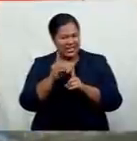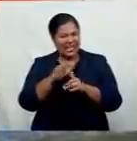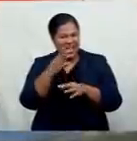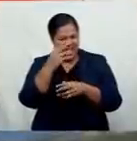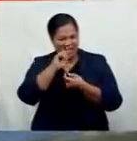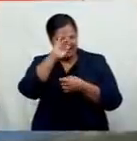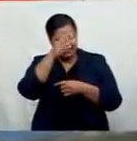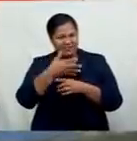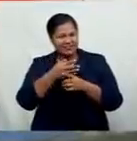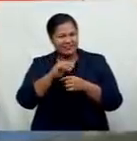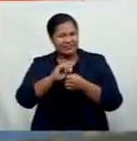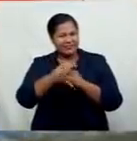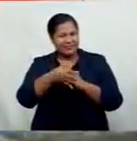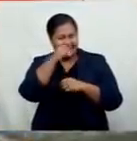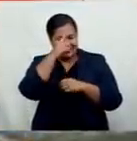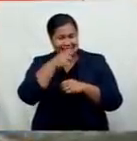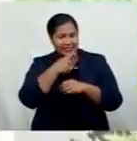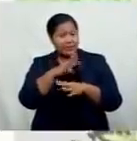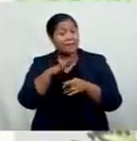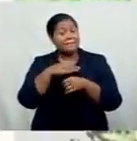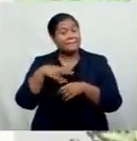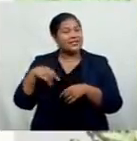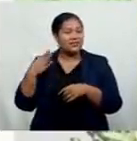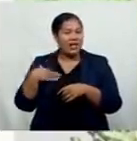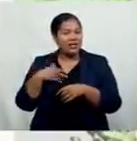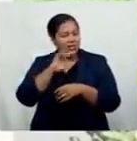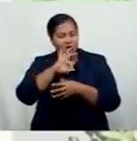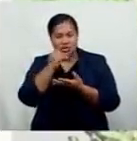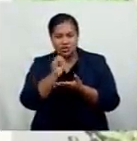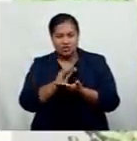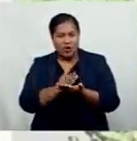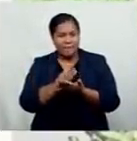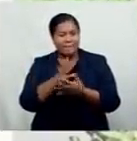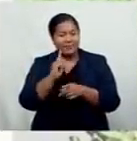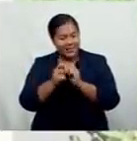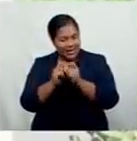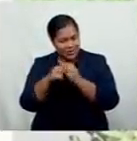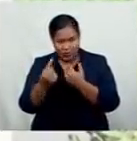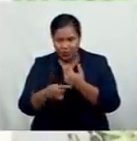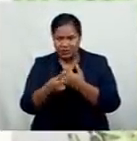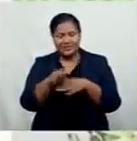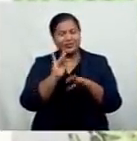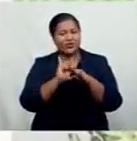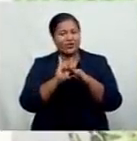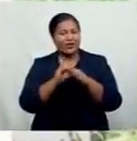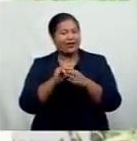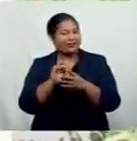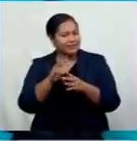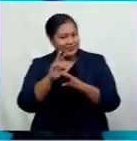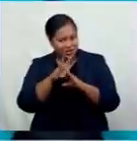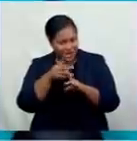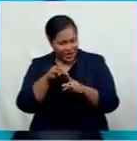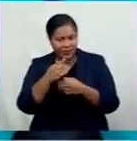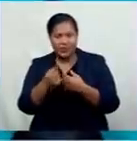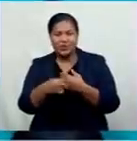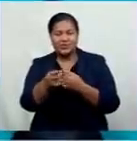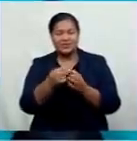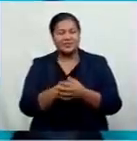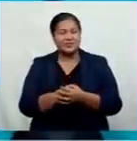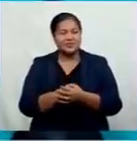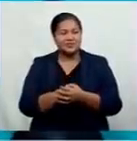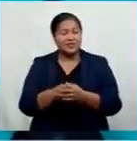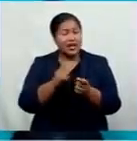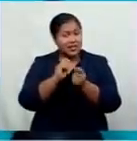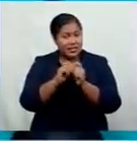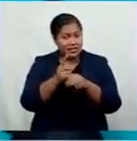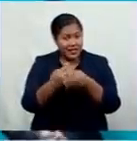Minister for Health has reassured they have not stopped the COVID-19 testing and contact tracing. Now that testing strategy happens